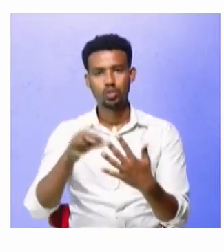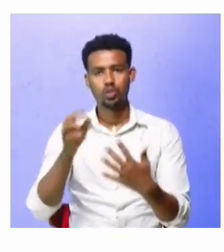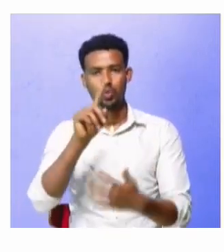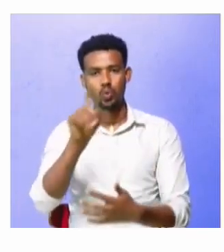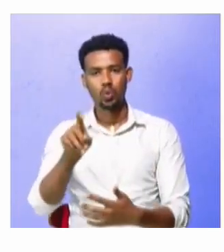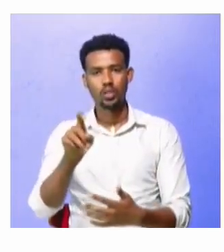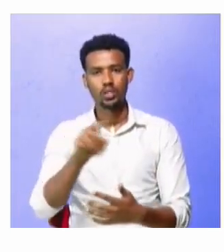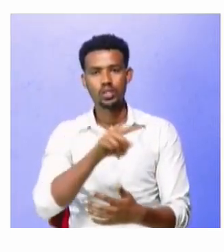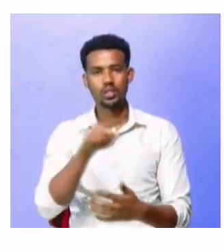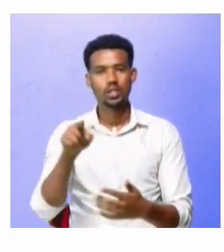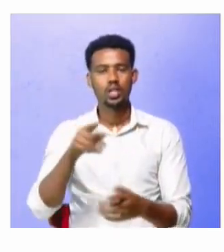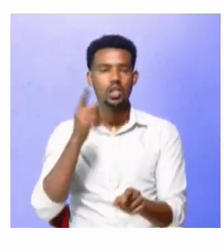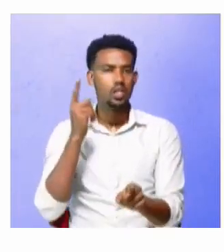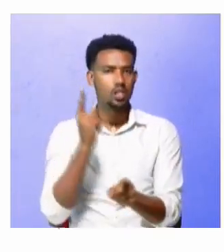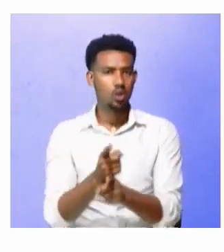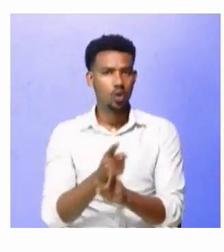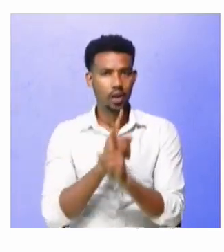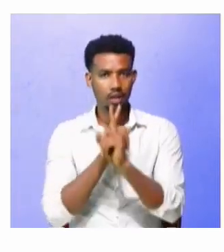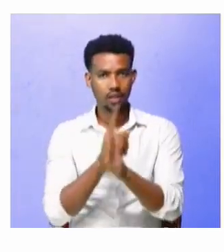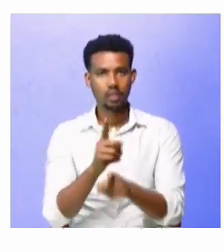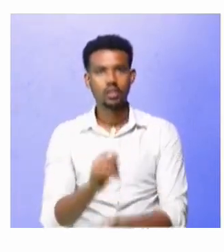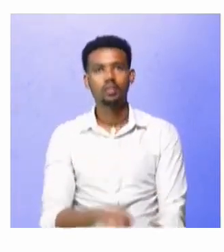the correct